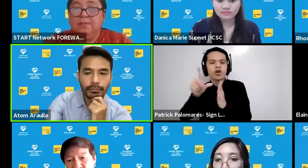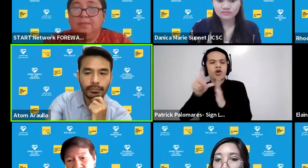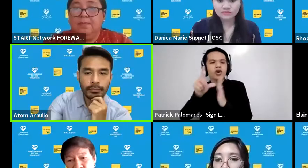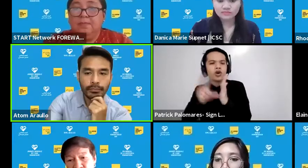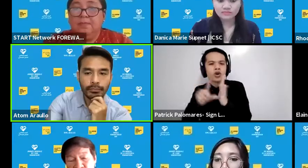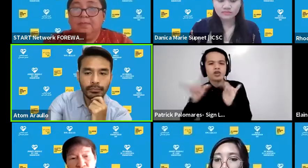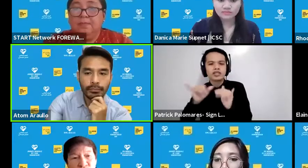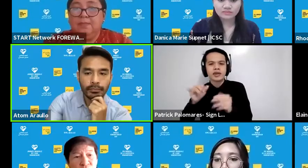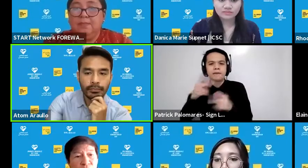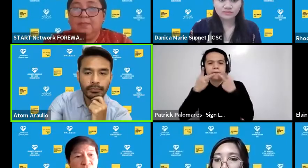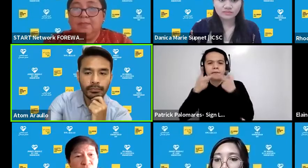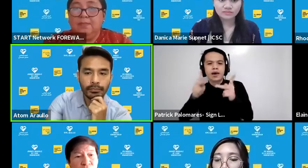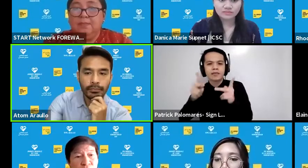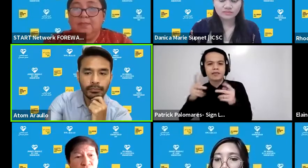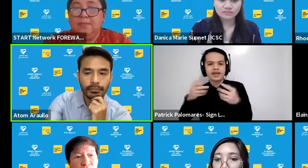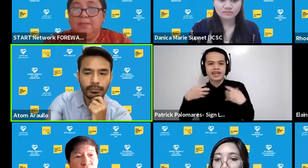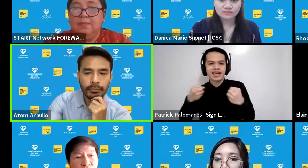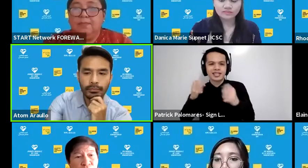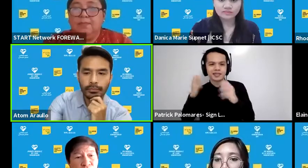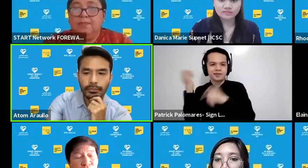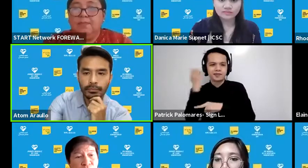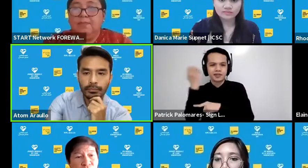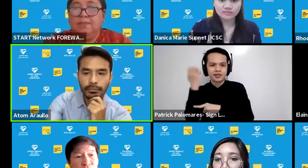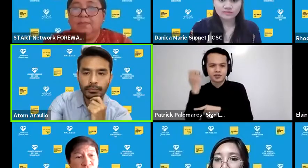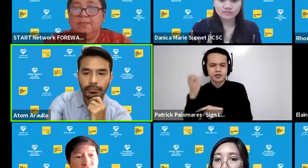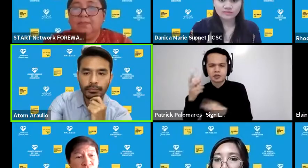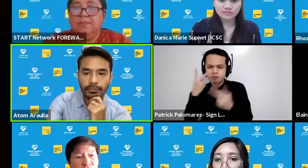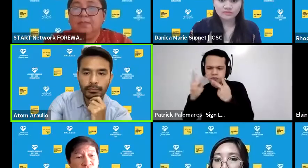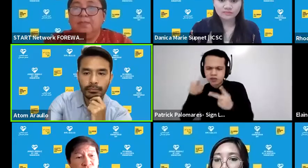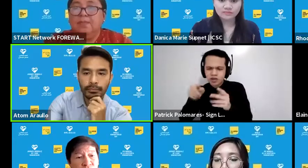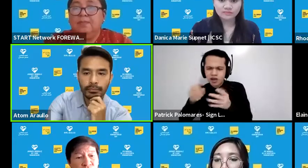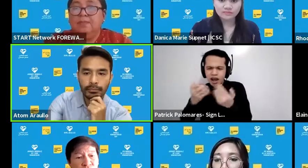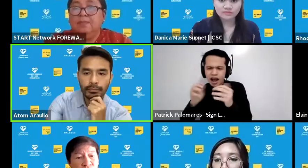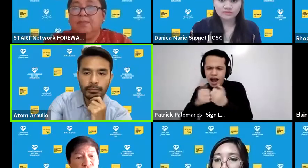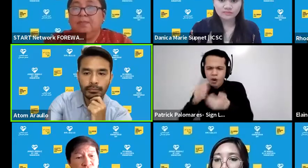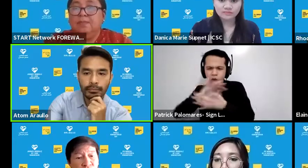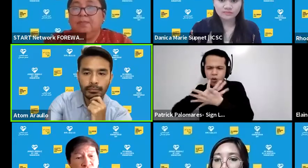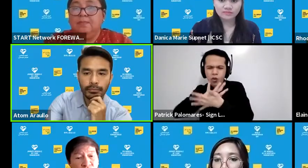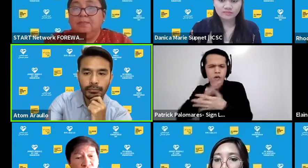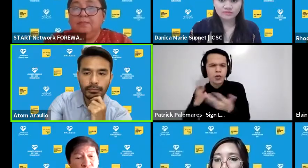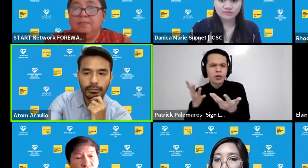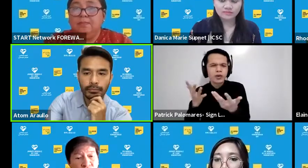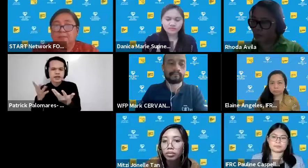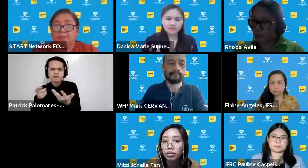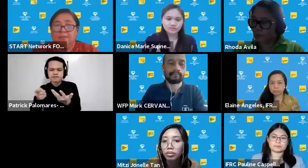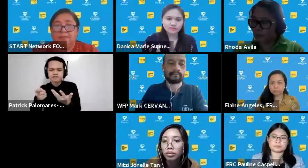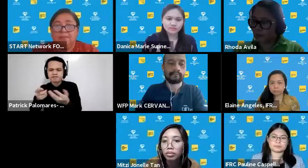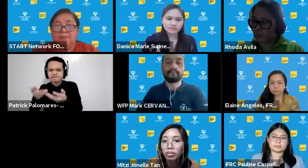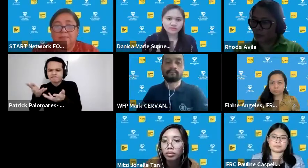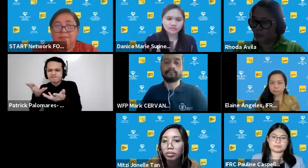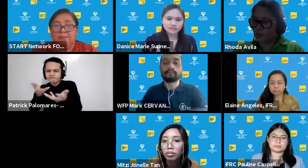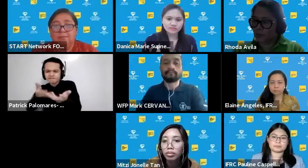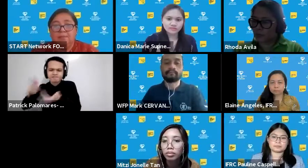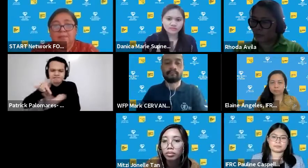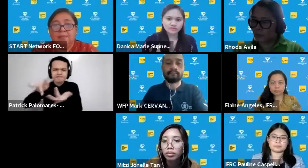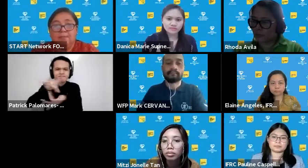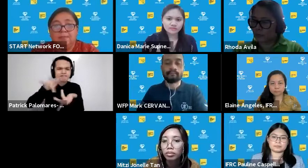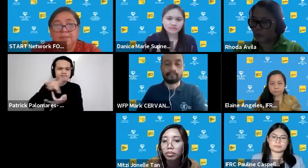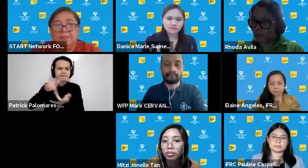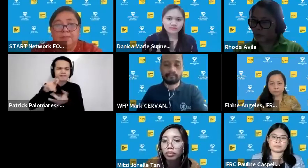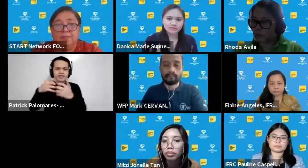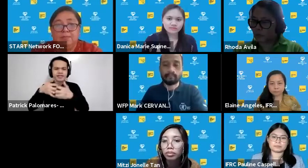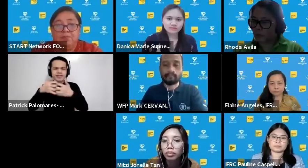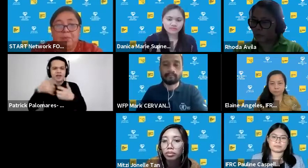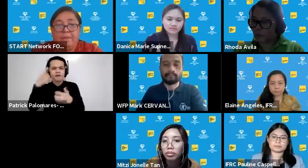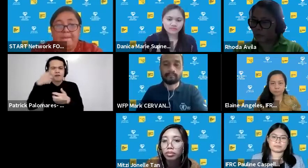health emergencies to see how the COVID-19 pandemic has interacted with our mechanisms on